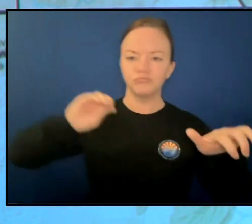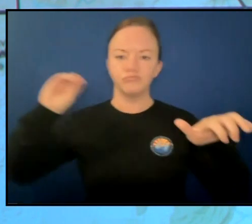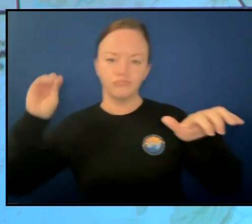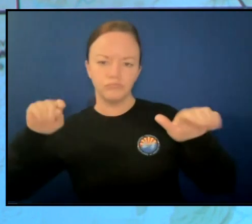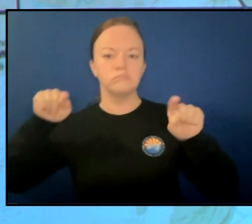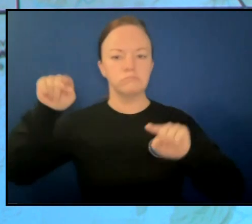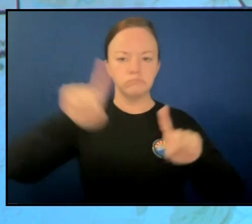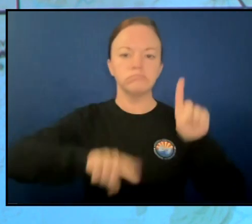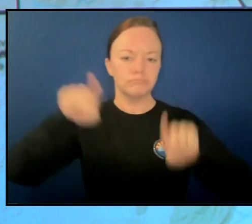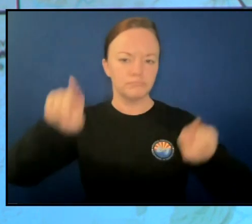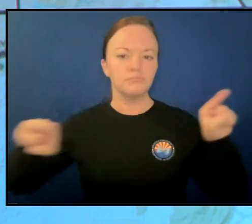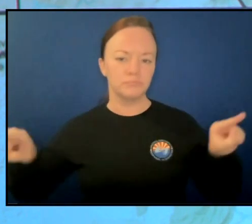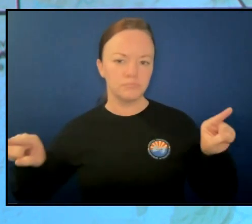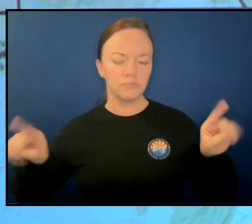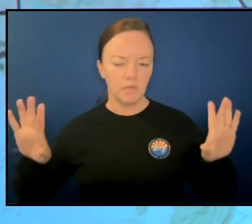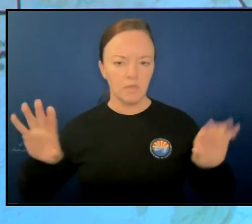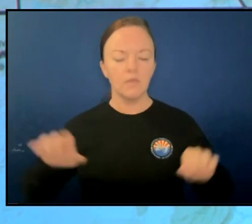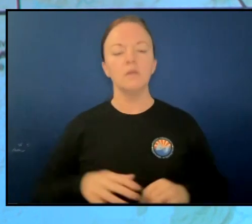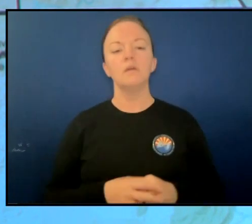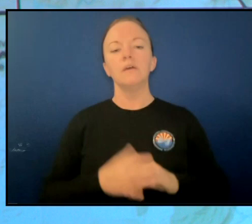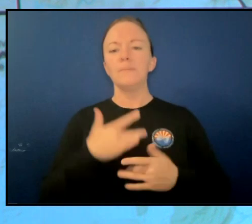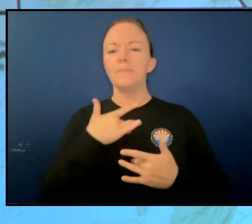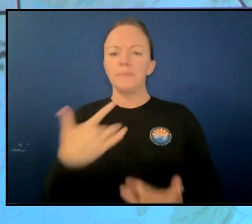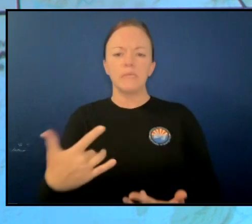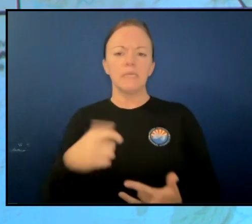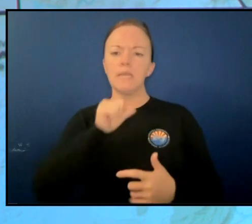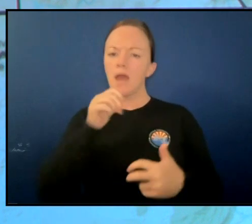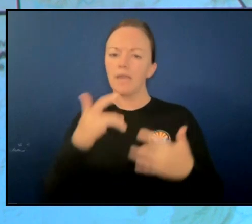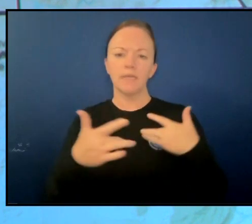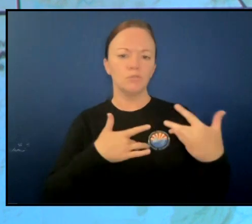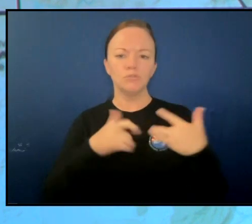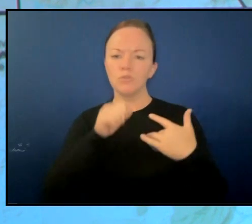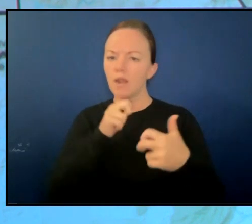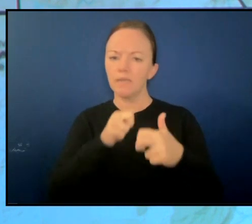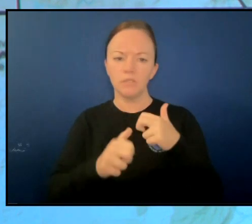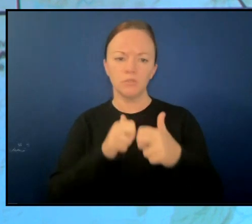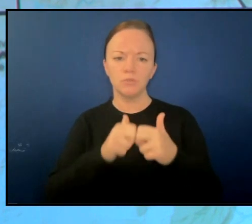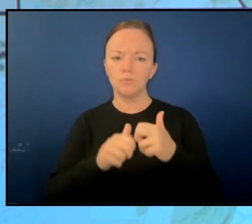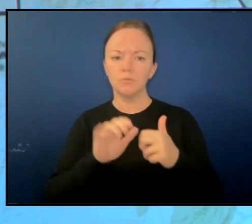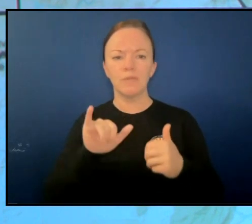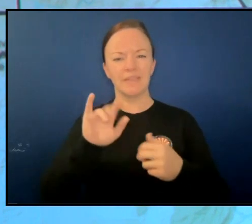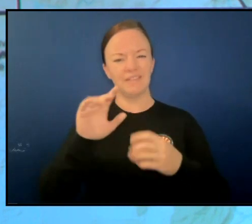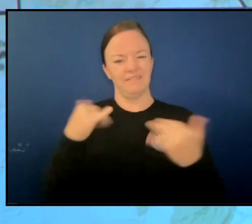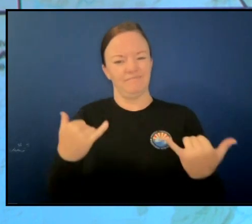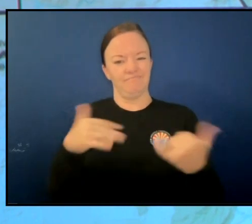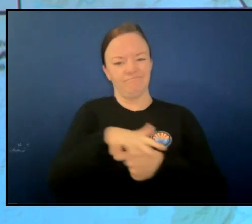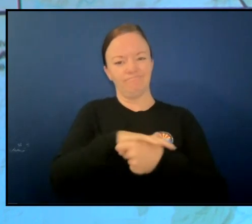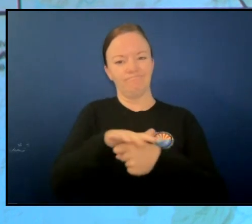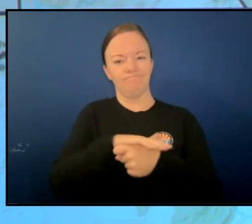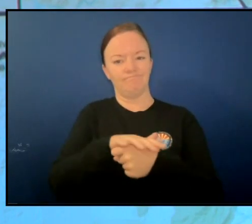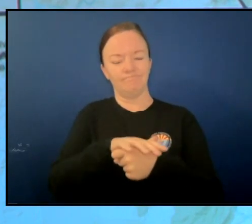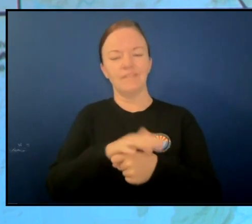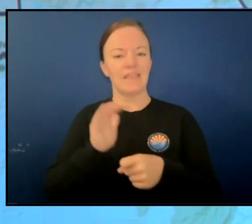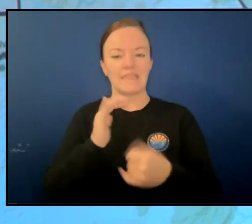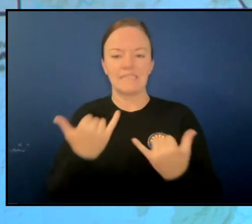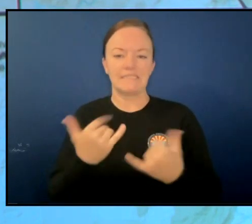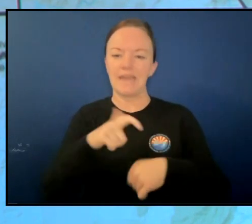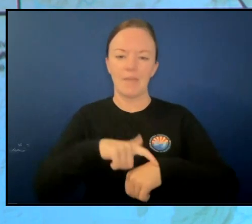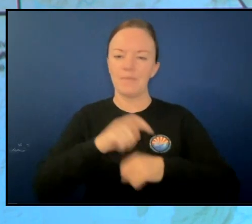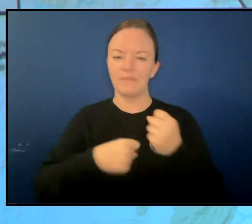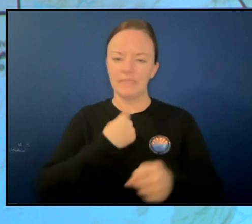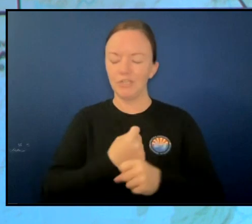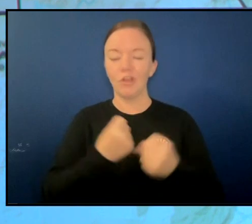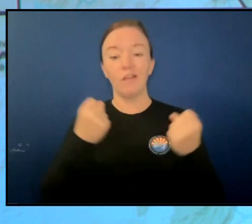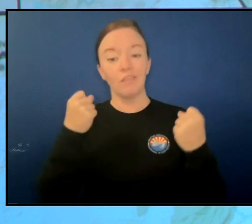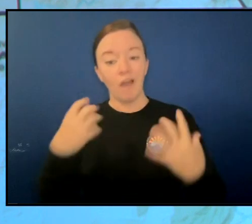it's generally not an issue in an area like this time of year, where we've got a lot of forest, a lot